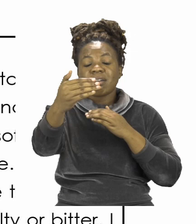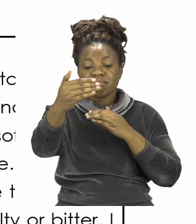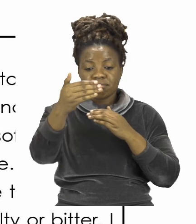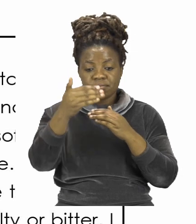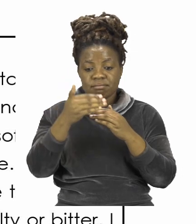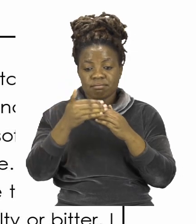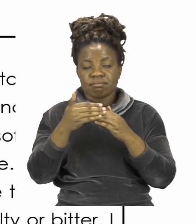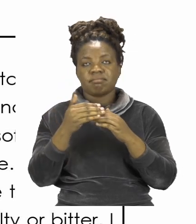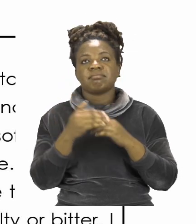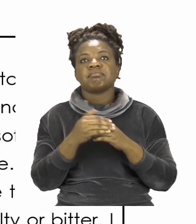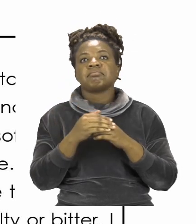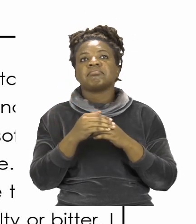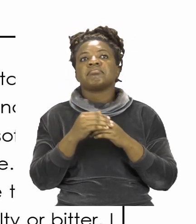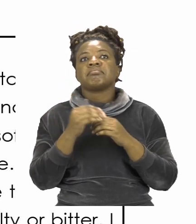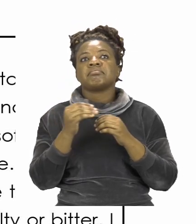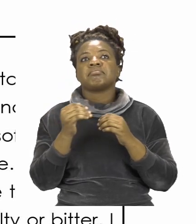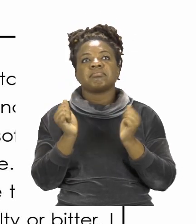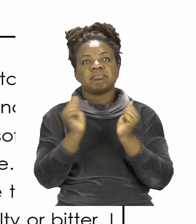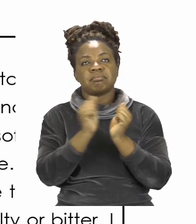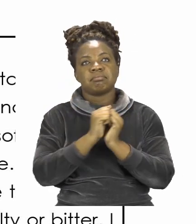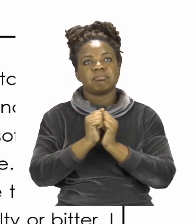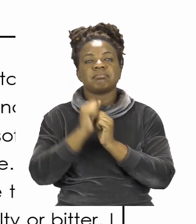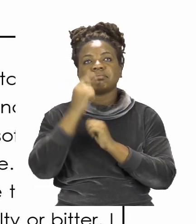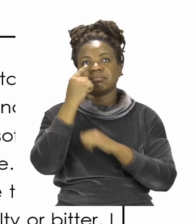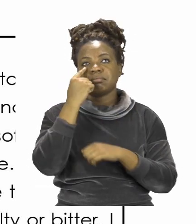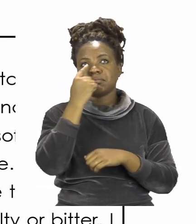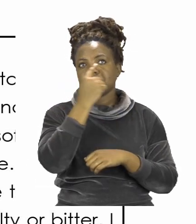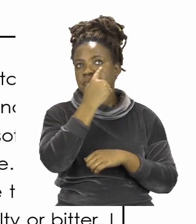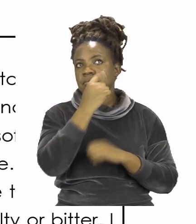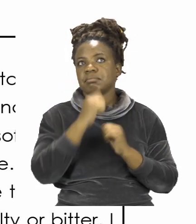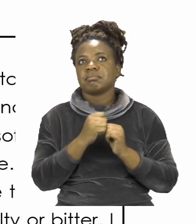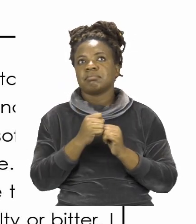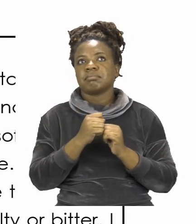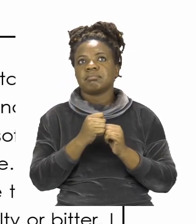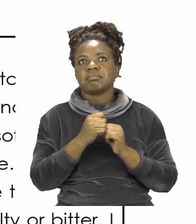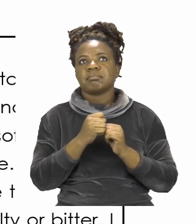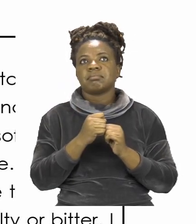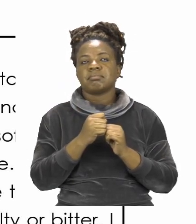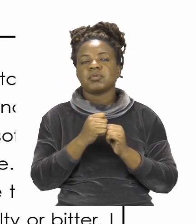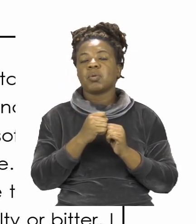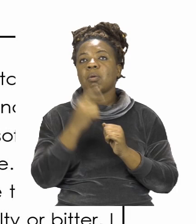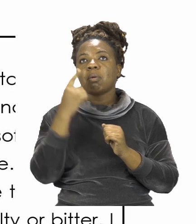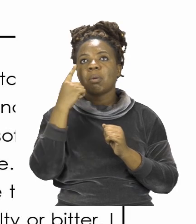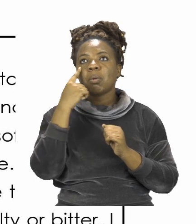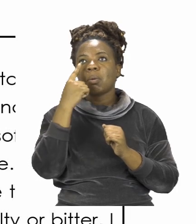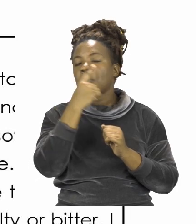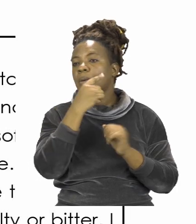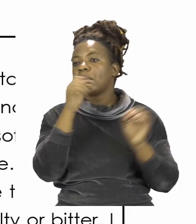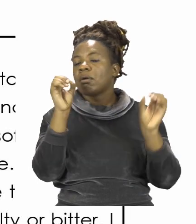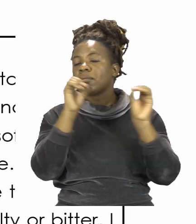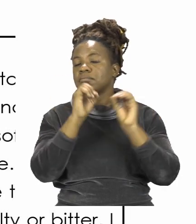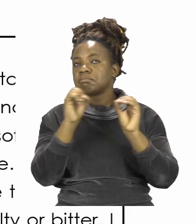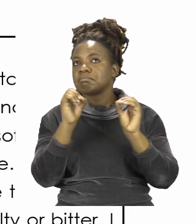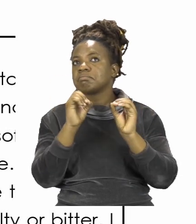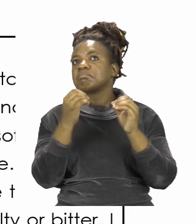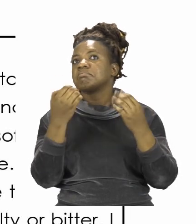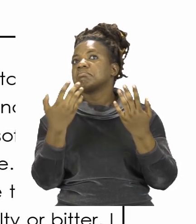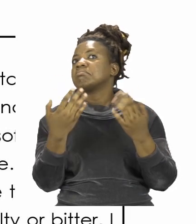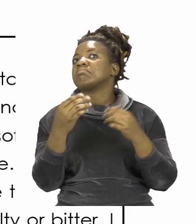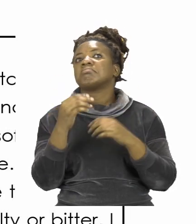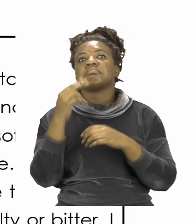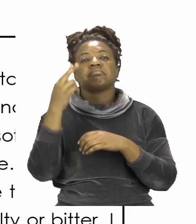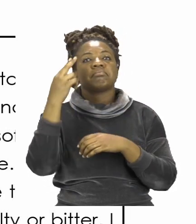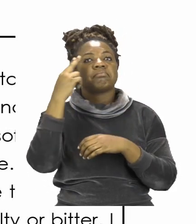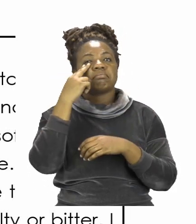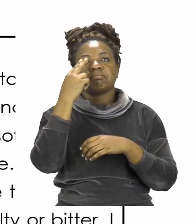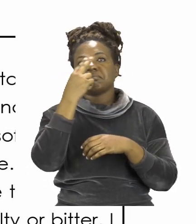eyes. Without sight, I will be blind. I have 2